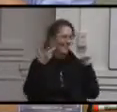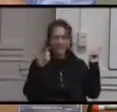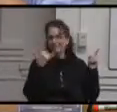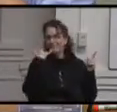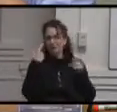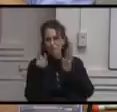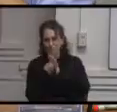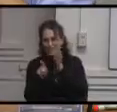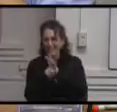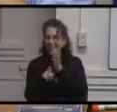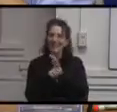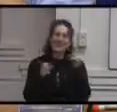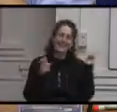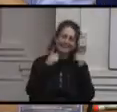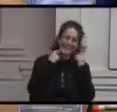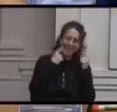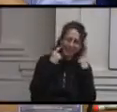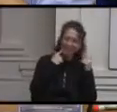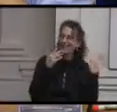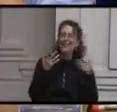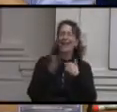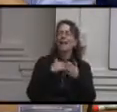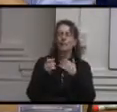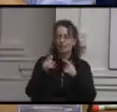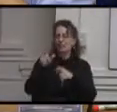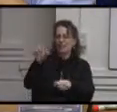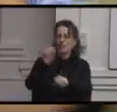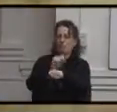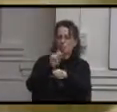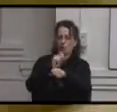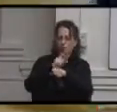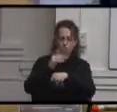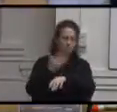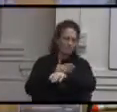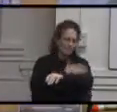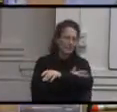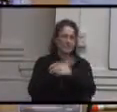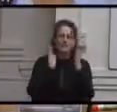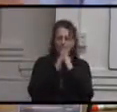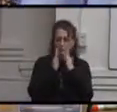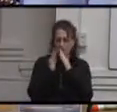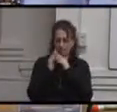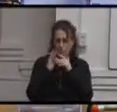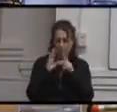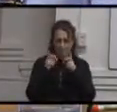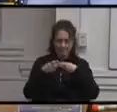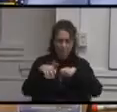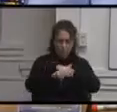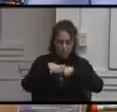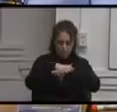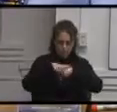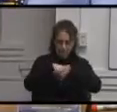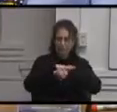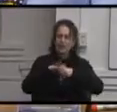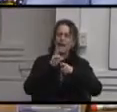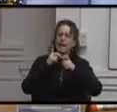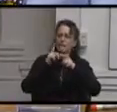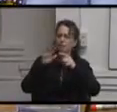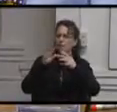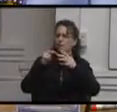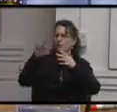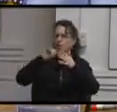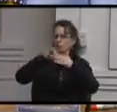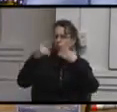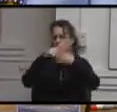Establish and Regulate the Downtown Improvement District, to be used for the capital and operating costs of projects of the town's duly designated